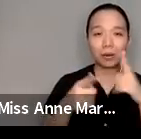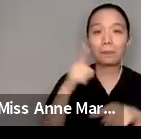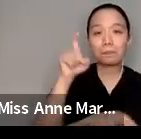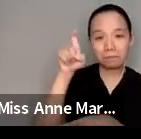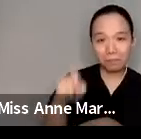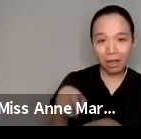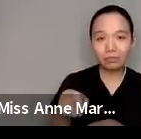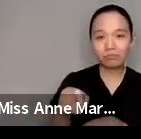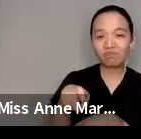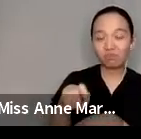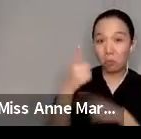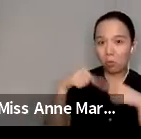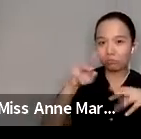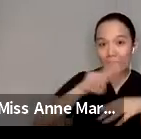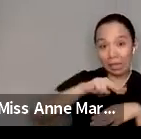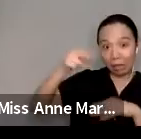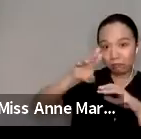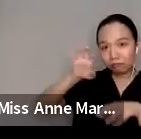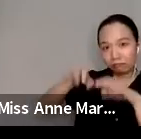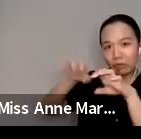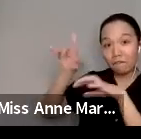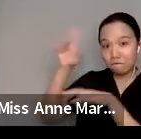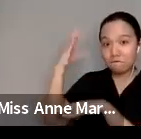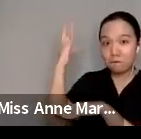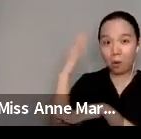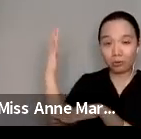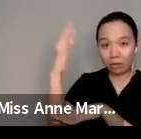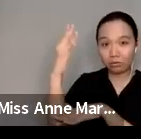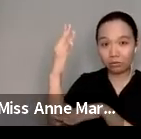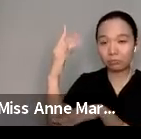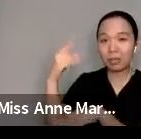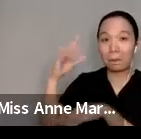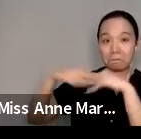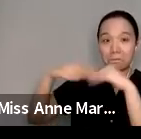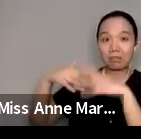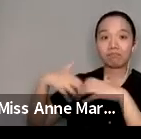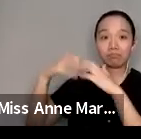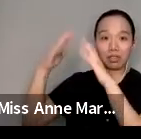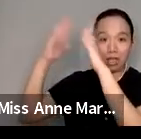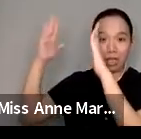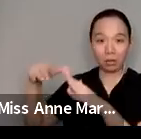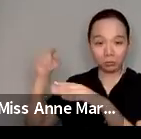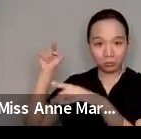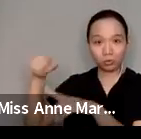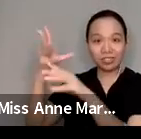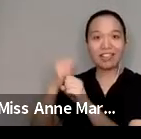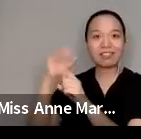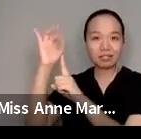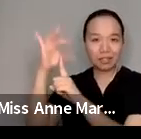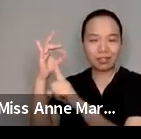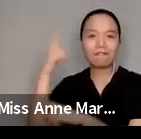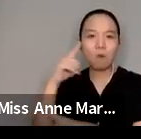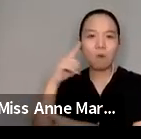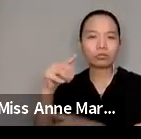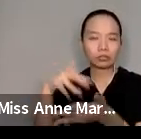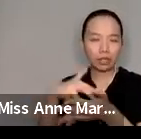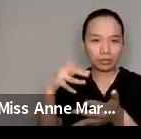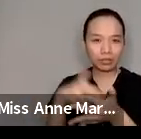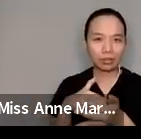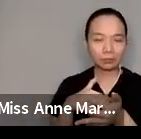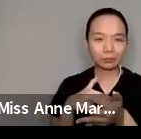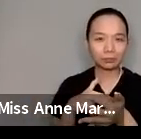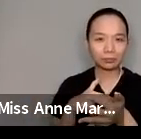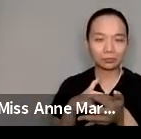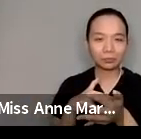be climbing the hill in the forest and build the cottage to get a signal for study. Besides